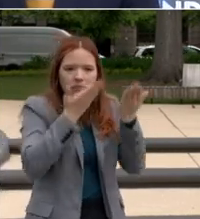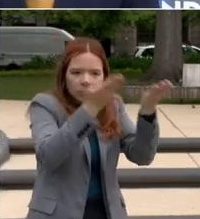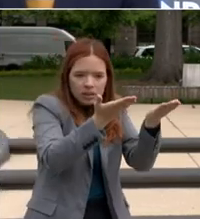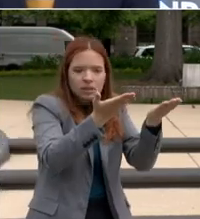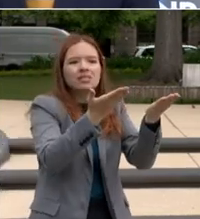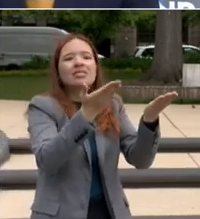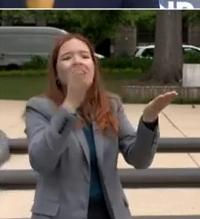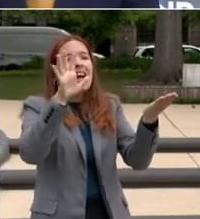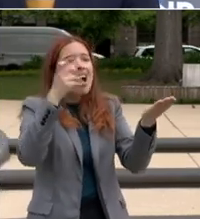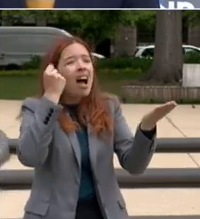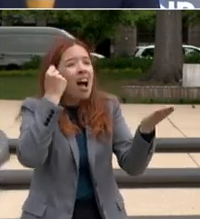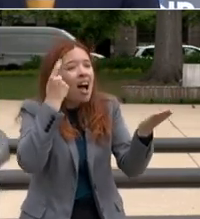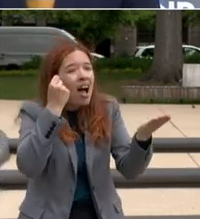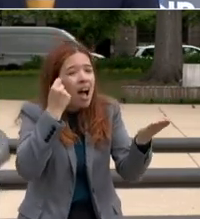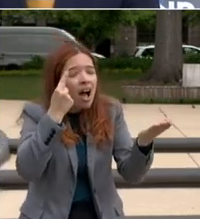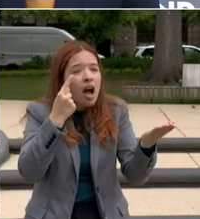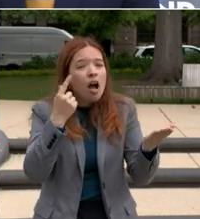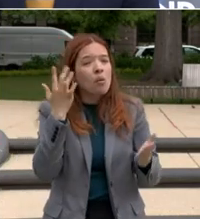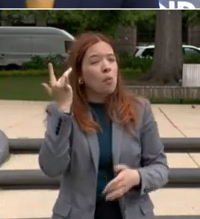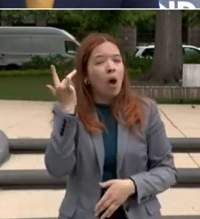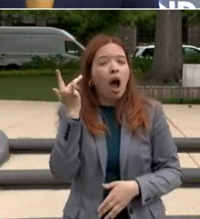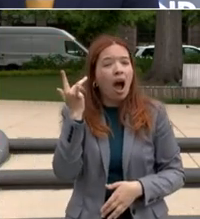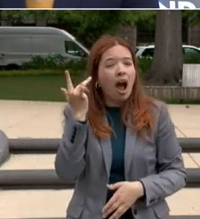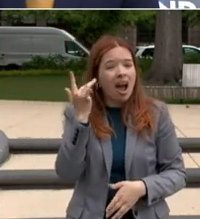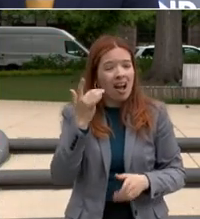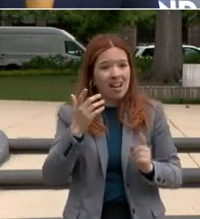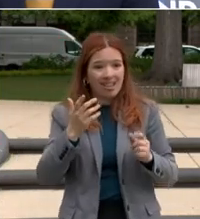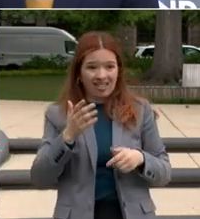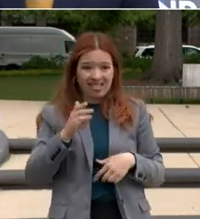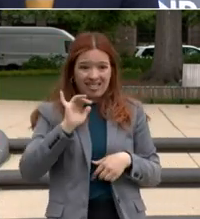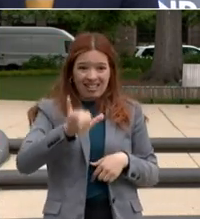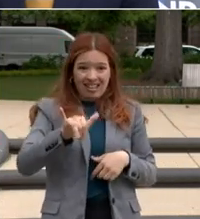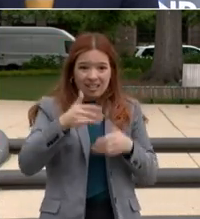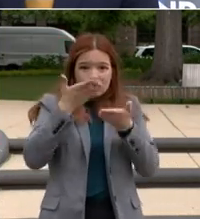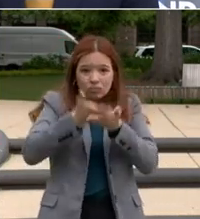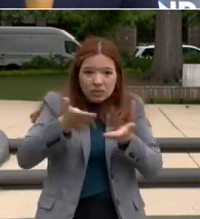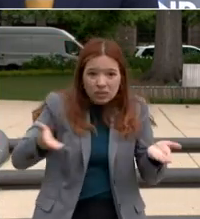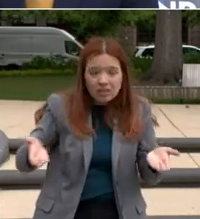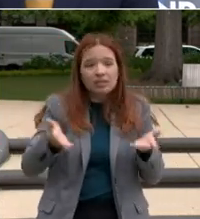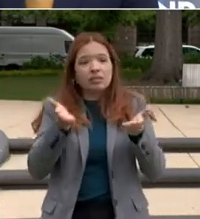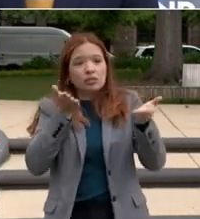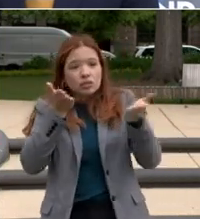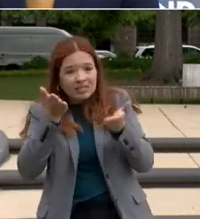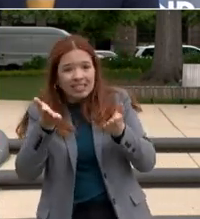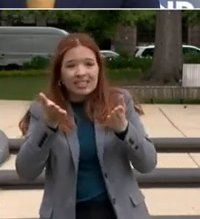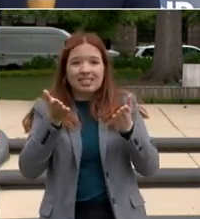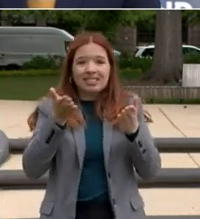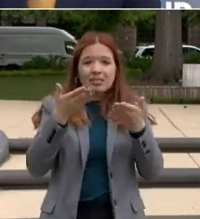that we deploy our resources, our public safety resources, even more